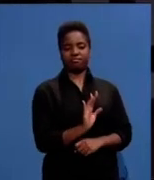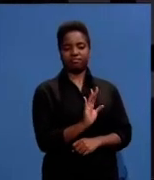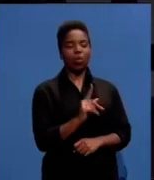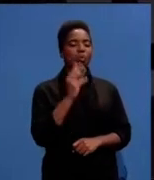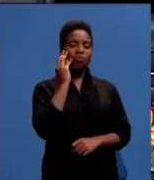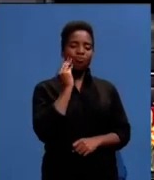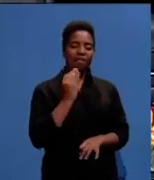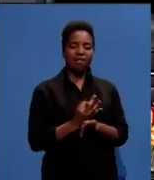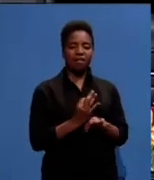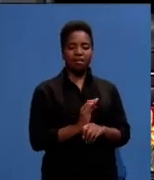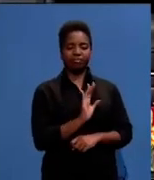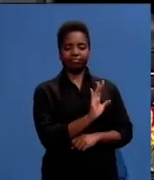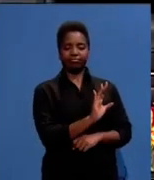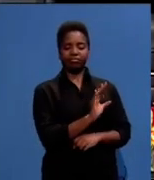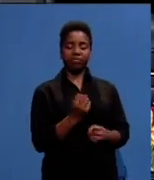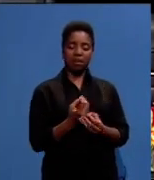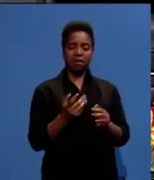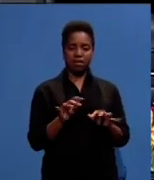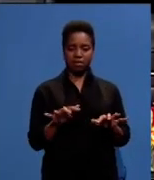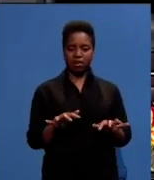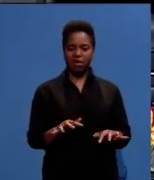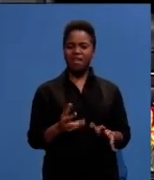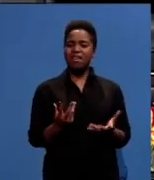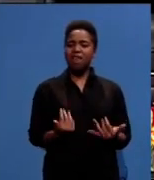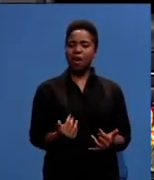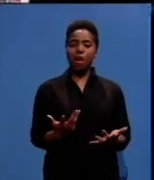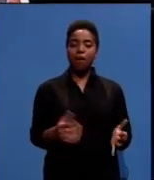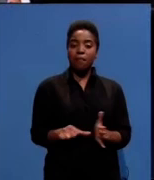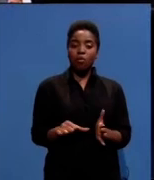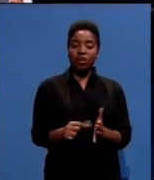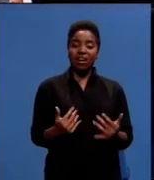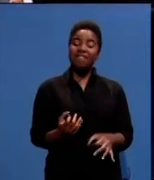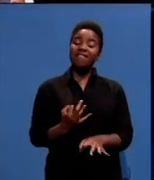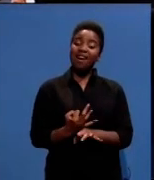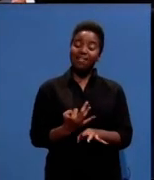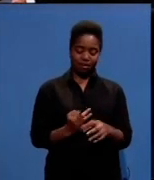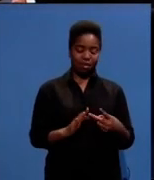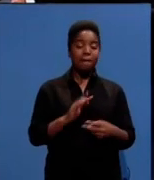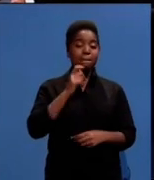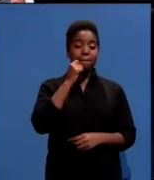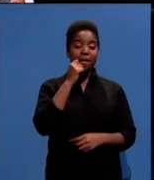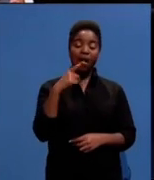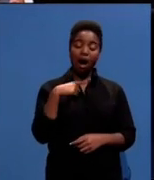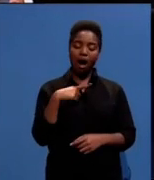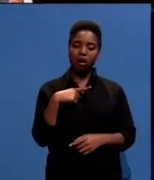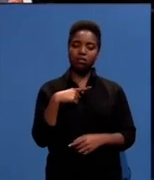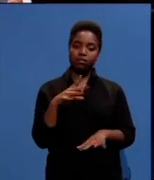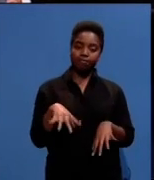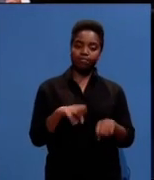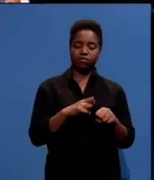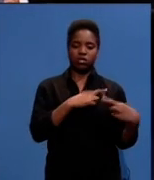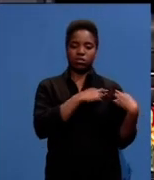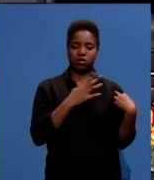grandfatherly or a fatherly figure for many of these people. How important is it that fathers, that men, step up and take responsibility for their